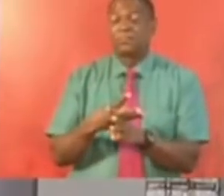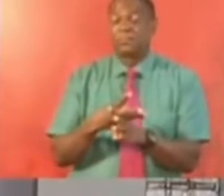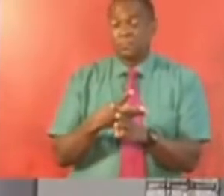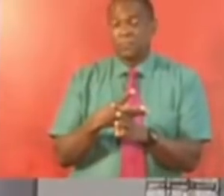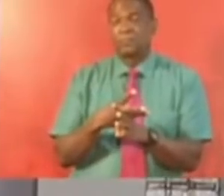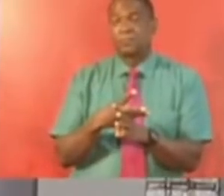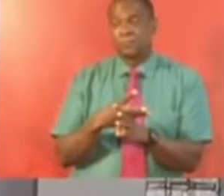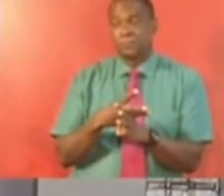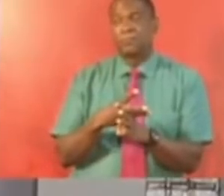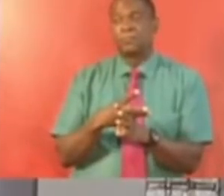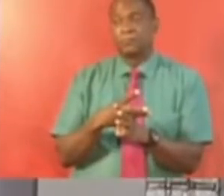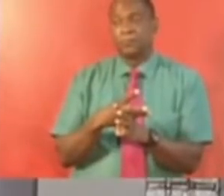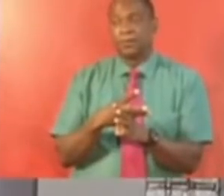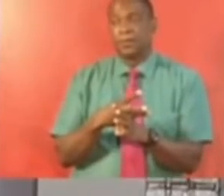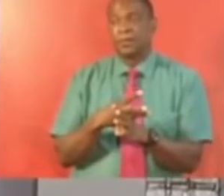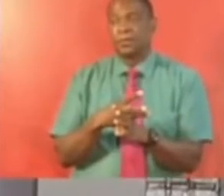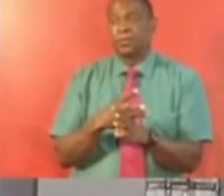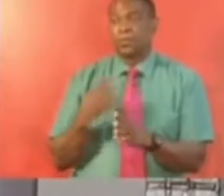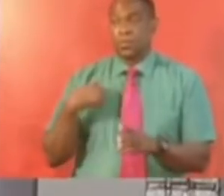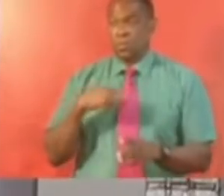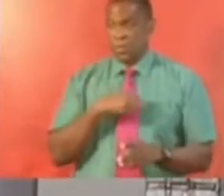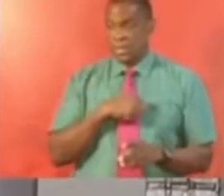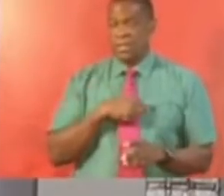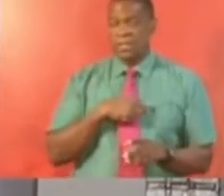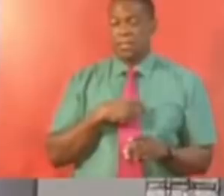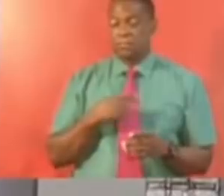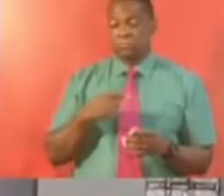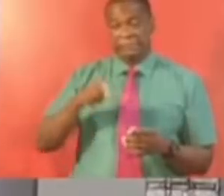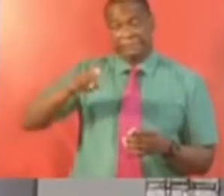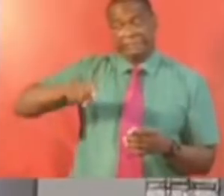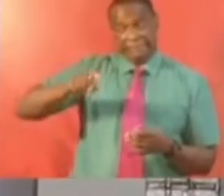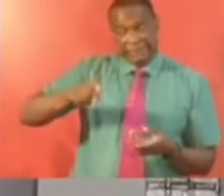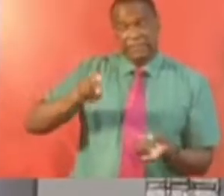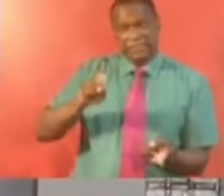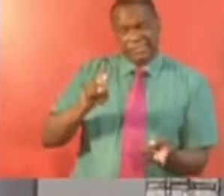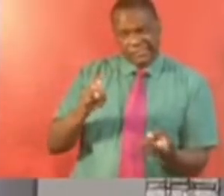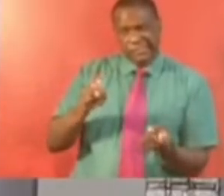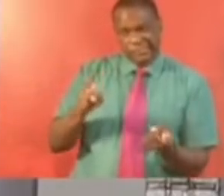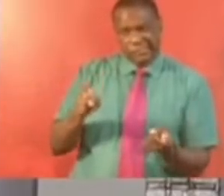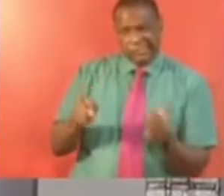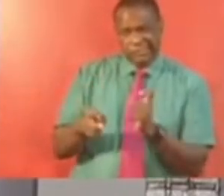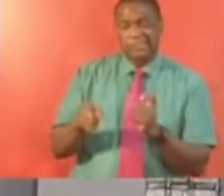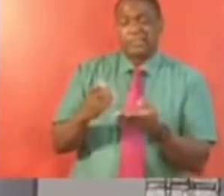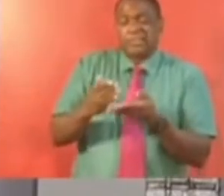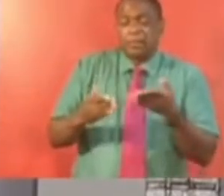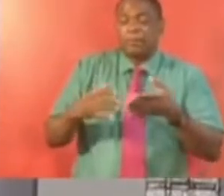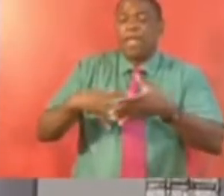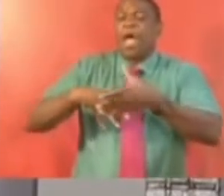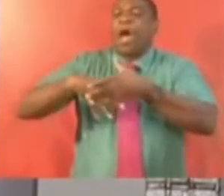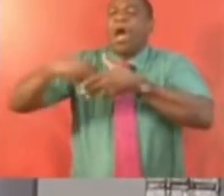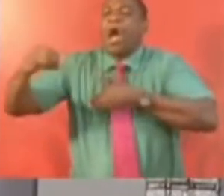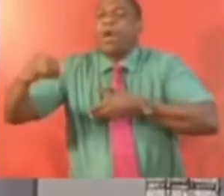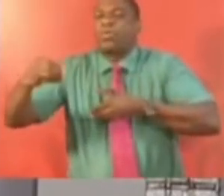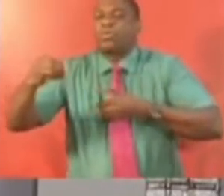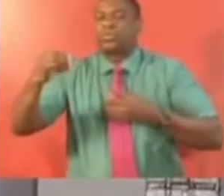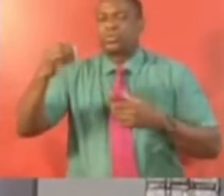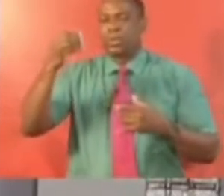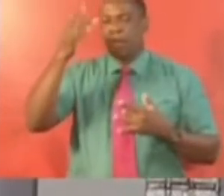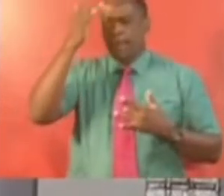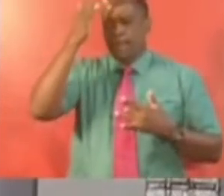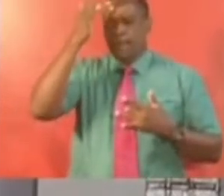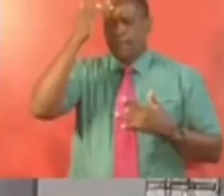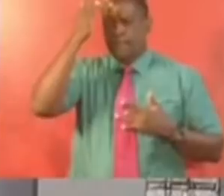to adjust the way some of our outpatient clinics operate, but more